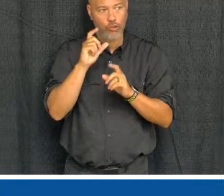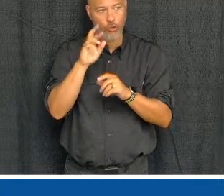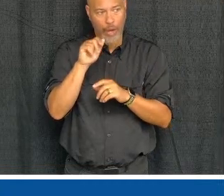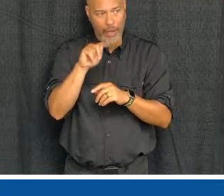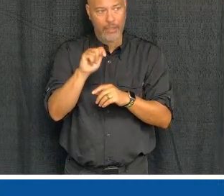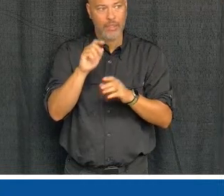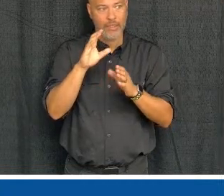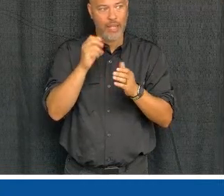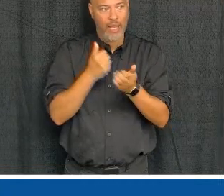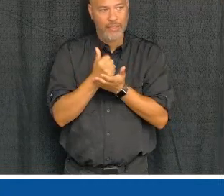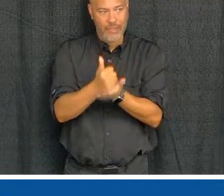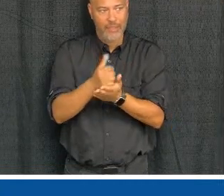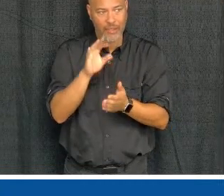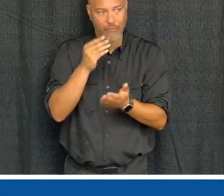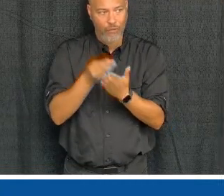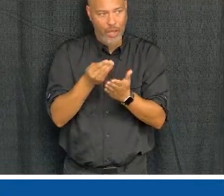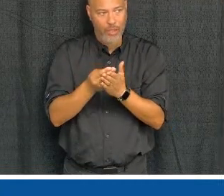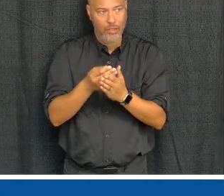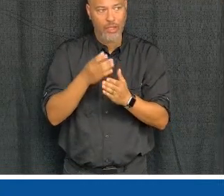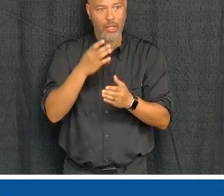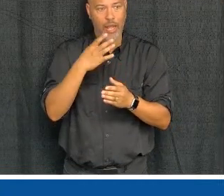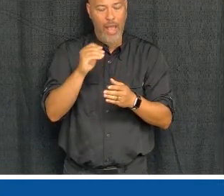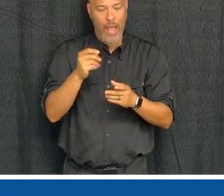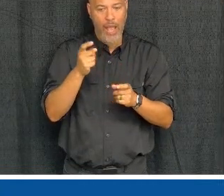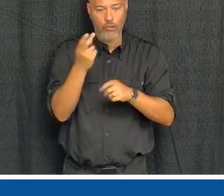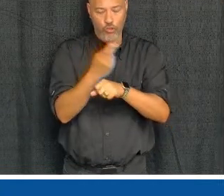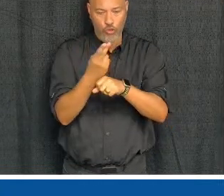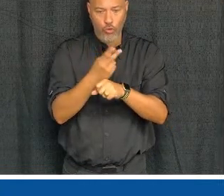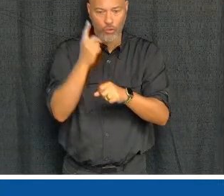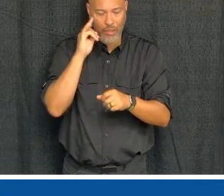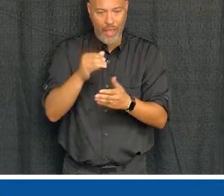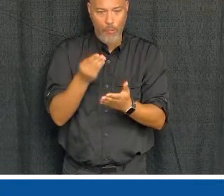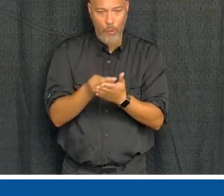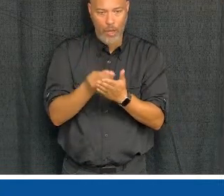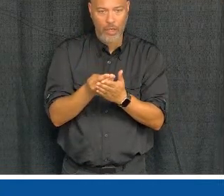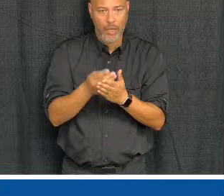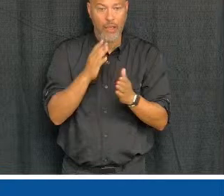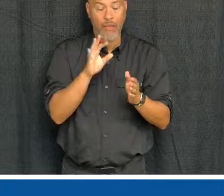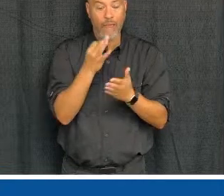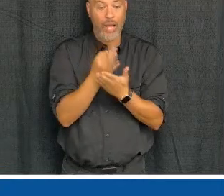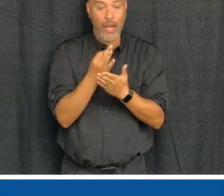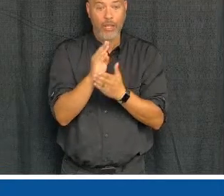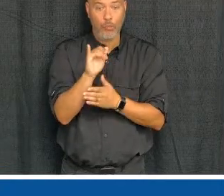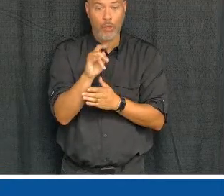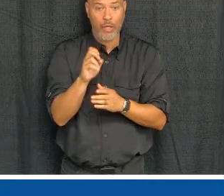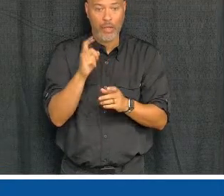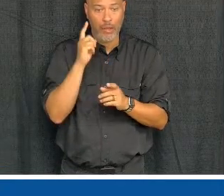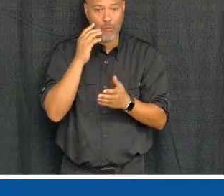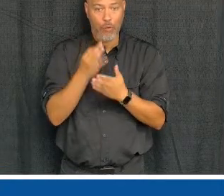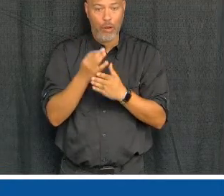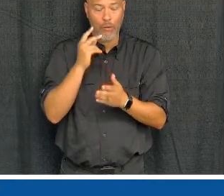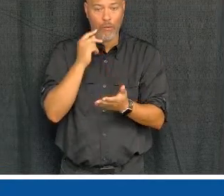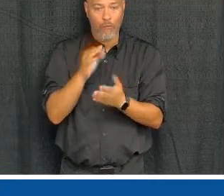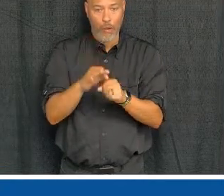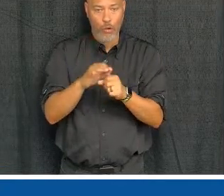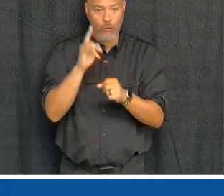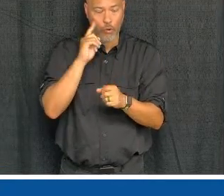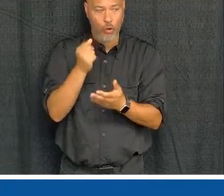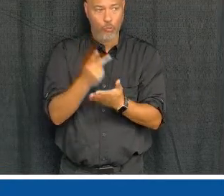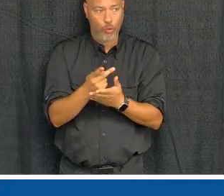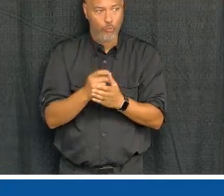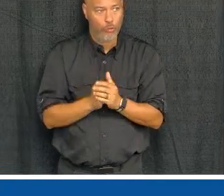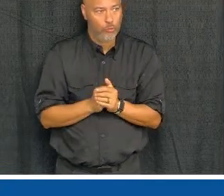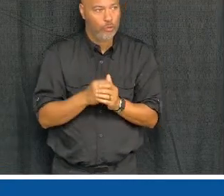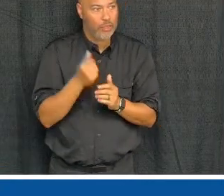Fund allocations and the administration and use of such funds. The Finance Committee voted in favor of approval. Comment